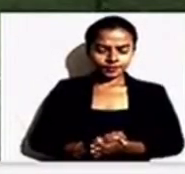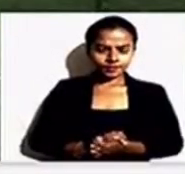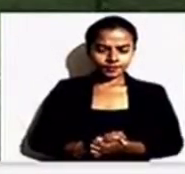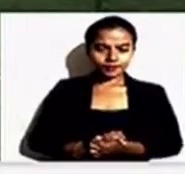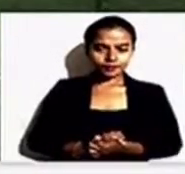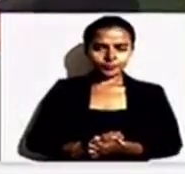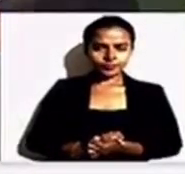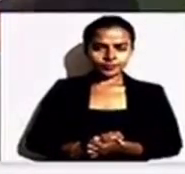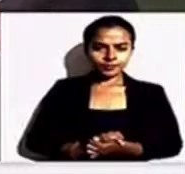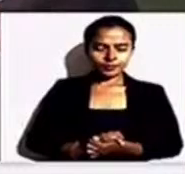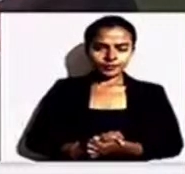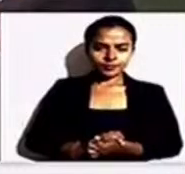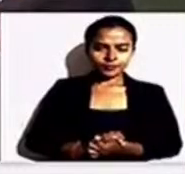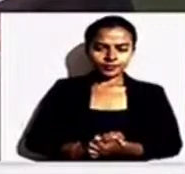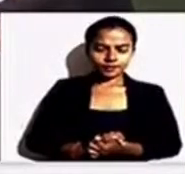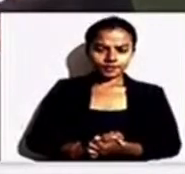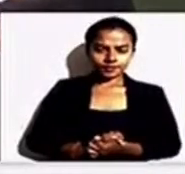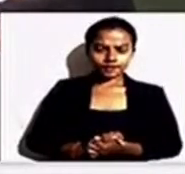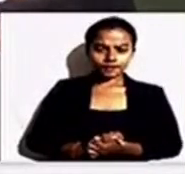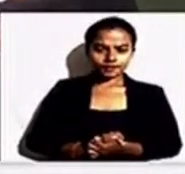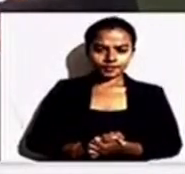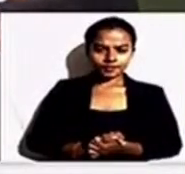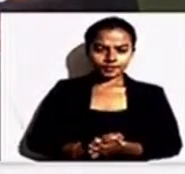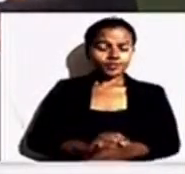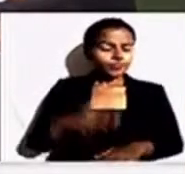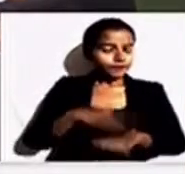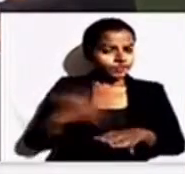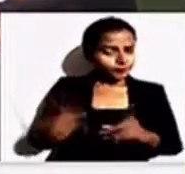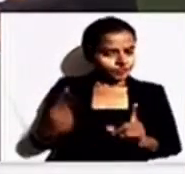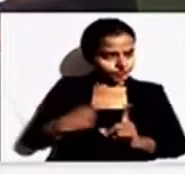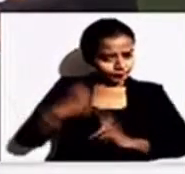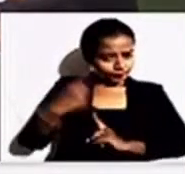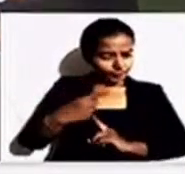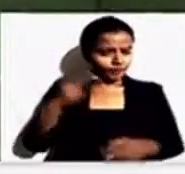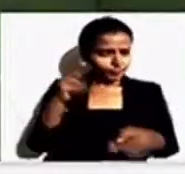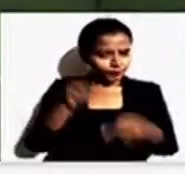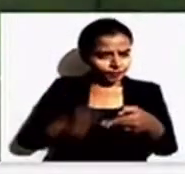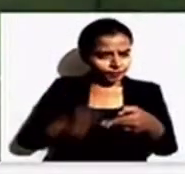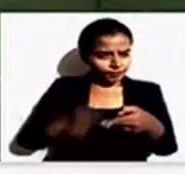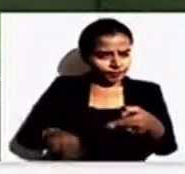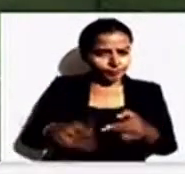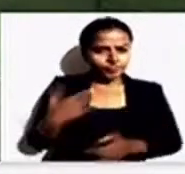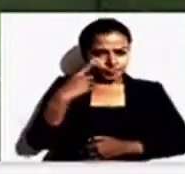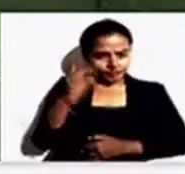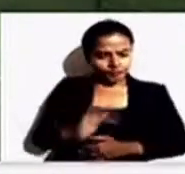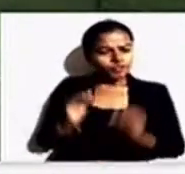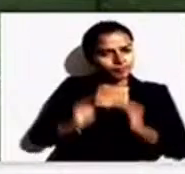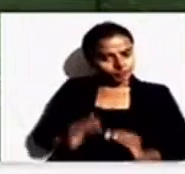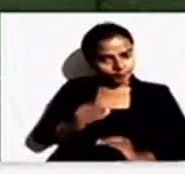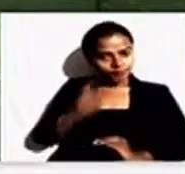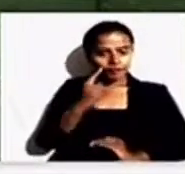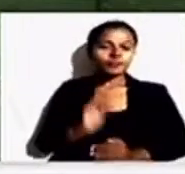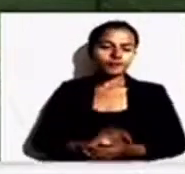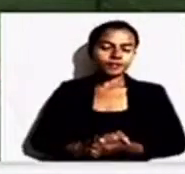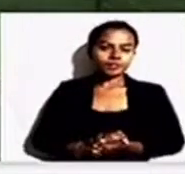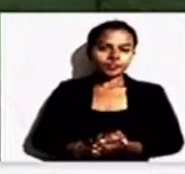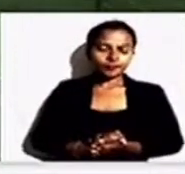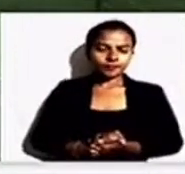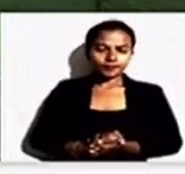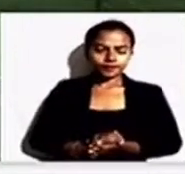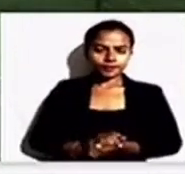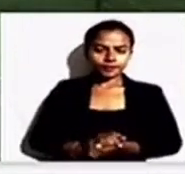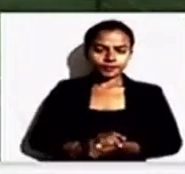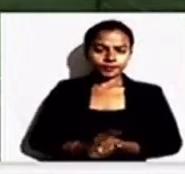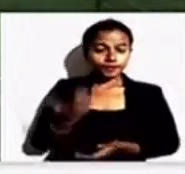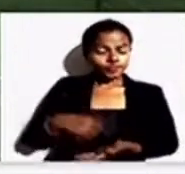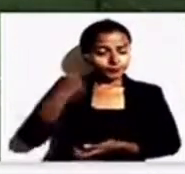experience higher rates of violence, neglect, and abuse. We must also ensure that the vision and aspirations of